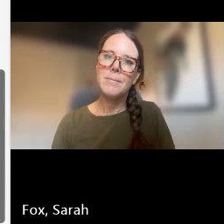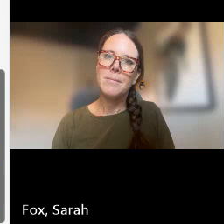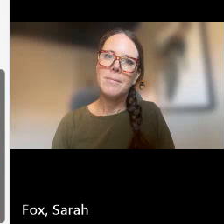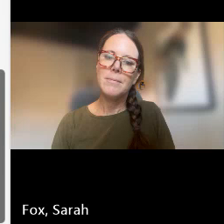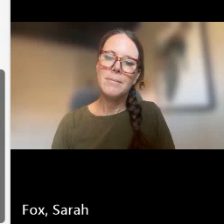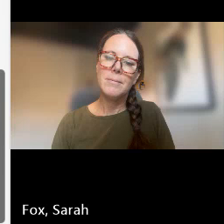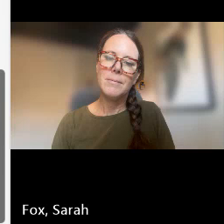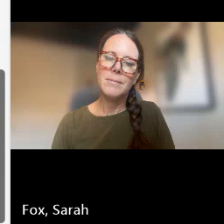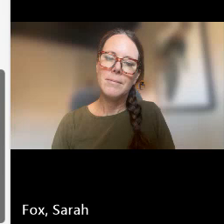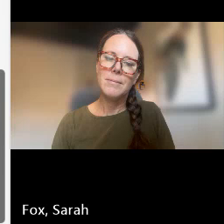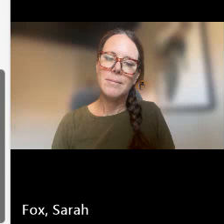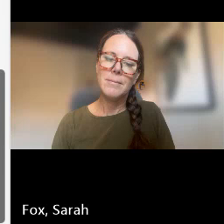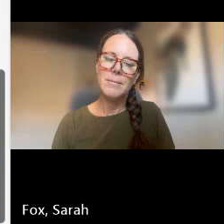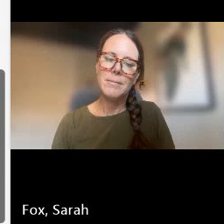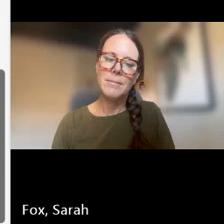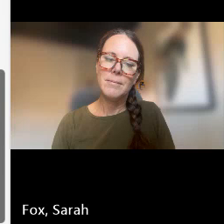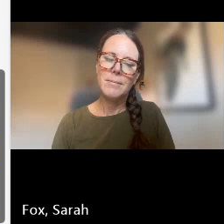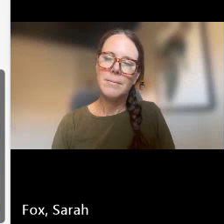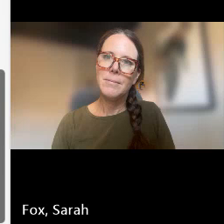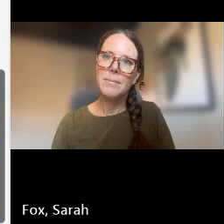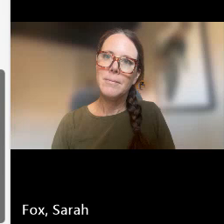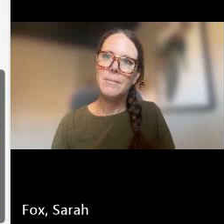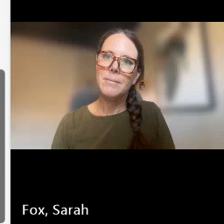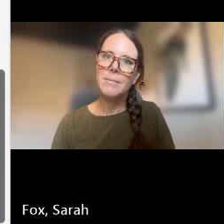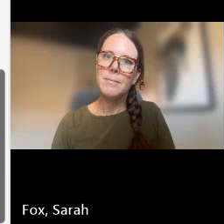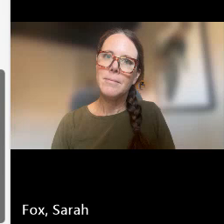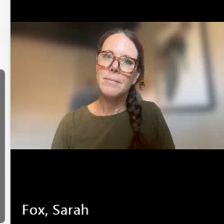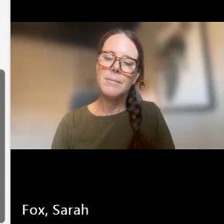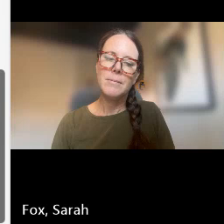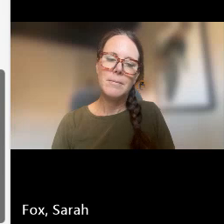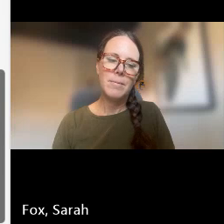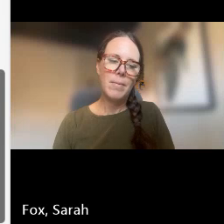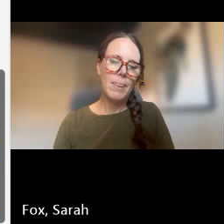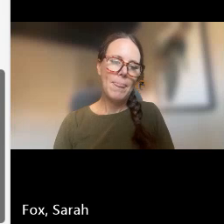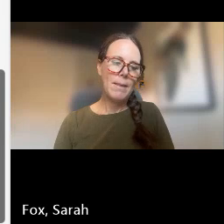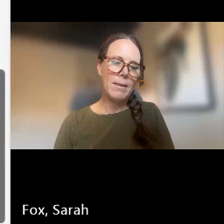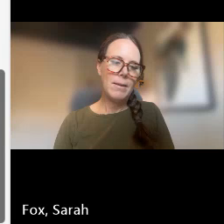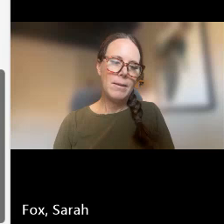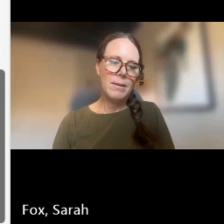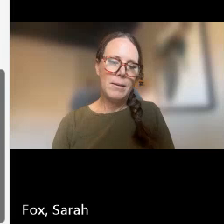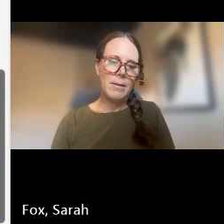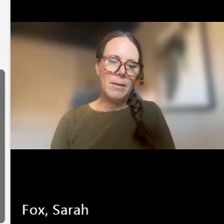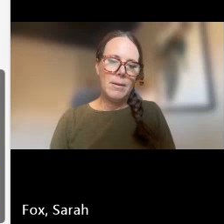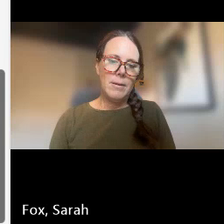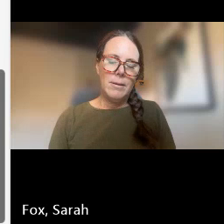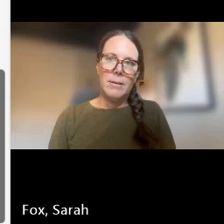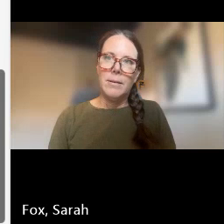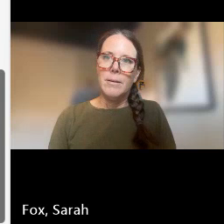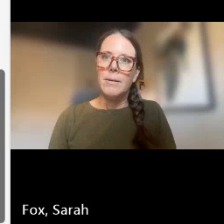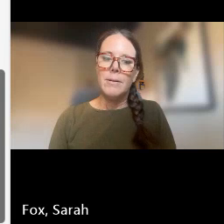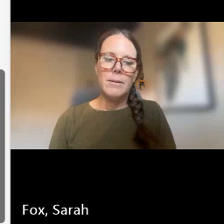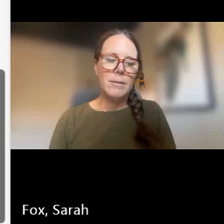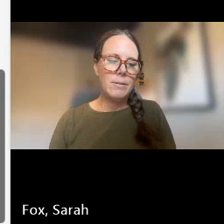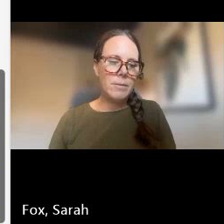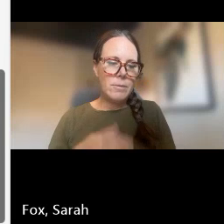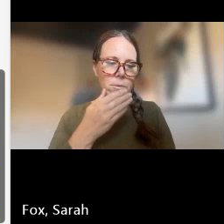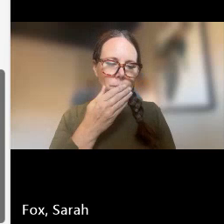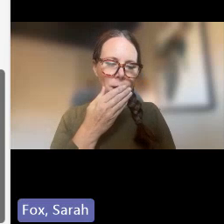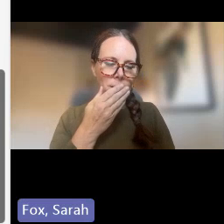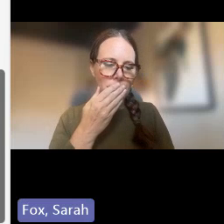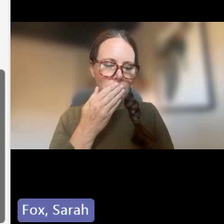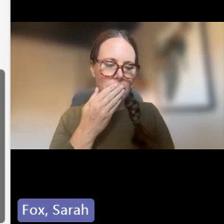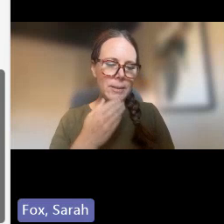and smooth process last year. So last year we did 20 presentations. This year we're doing 21. One thing I'll